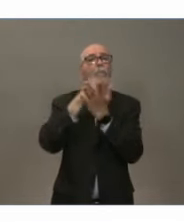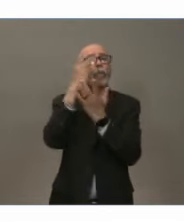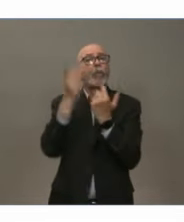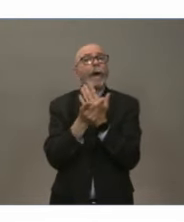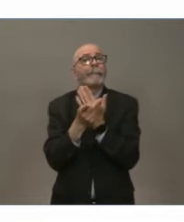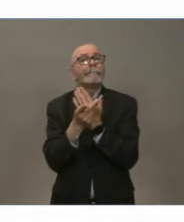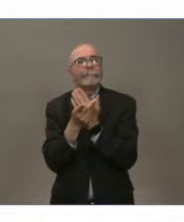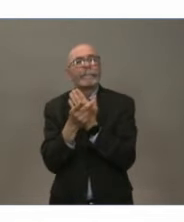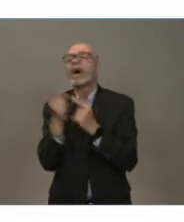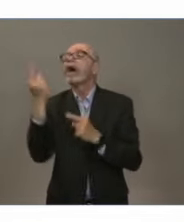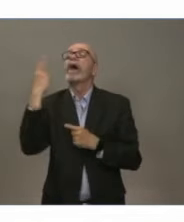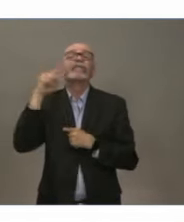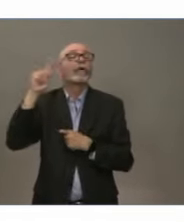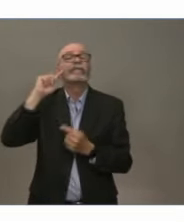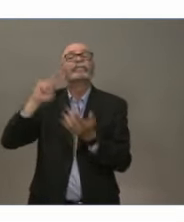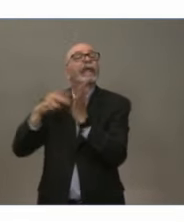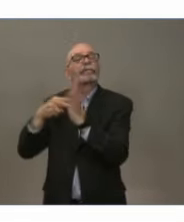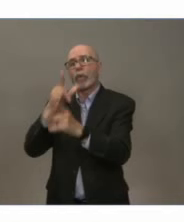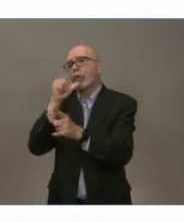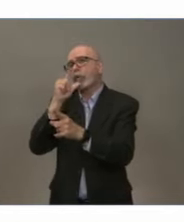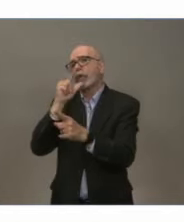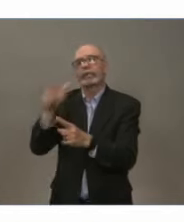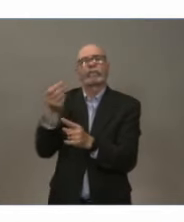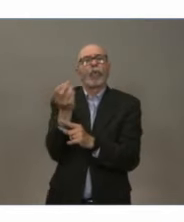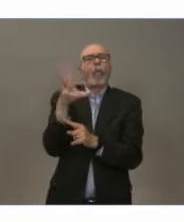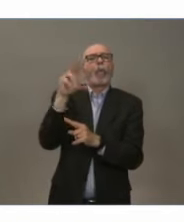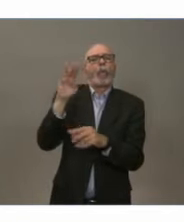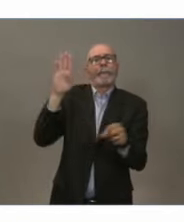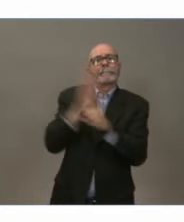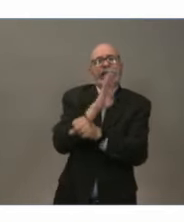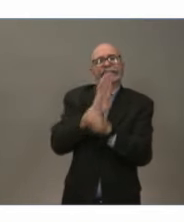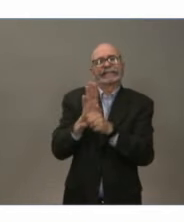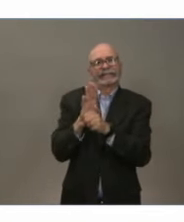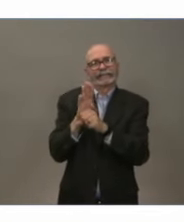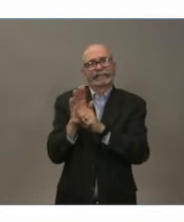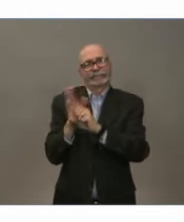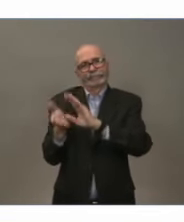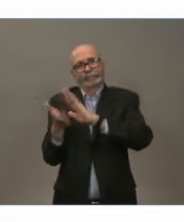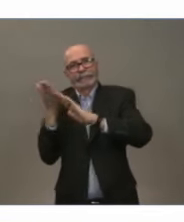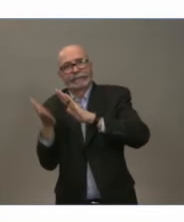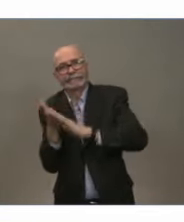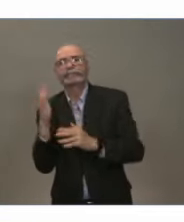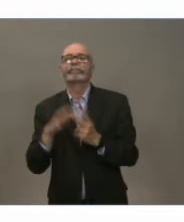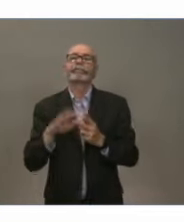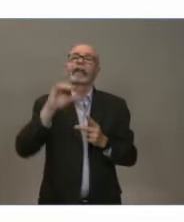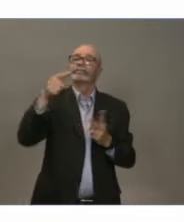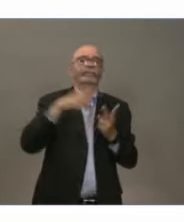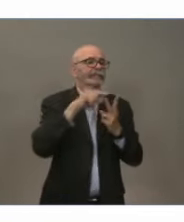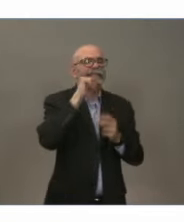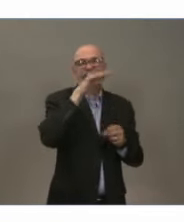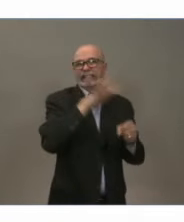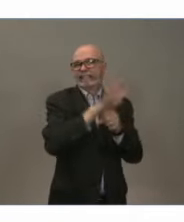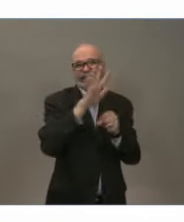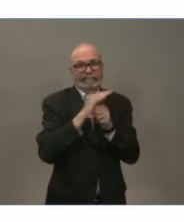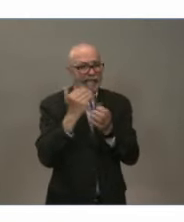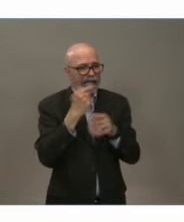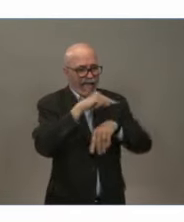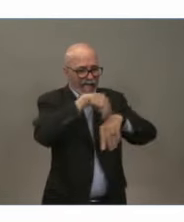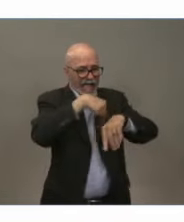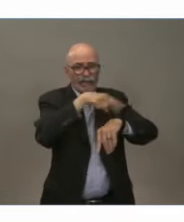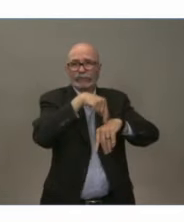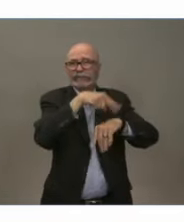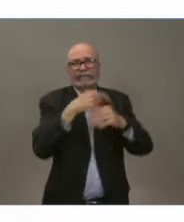either were self-employed or didn't have enough qualifying hours, so they would have to go through a longer process to meet the